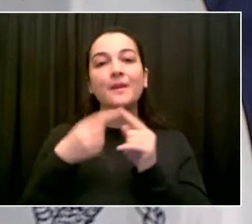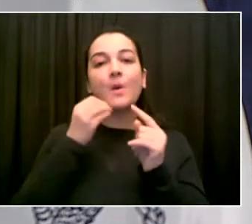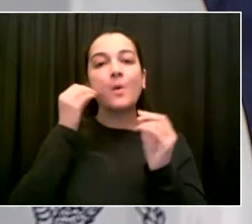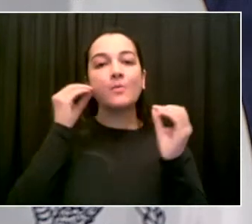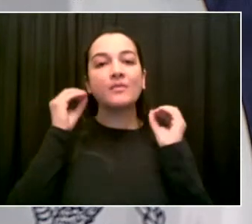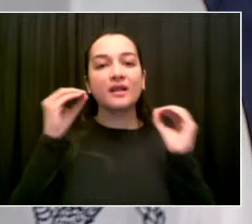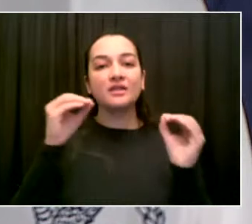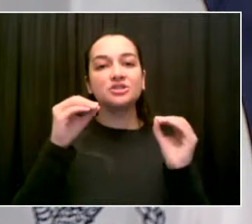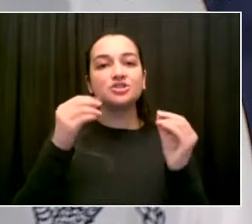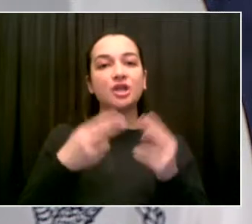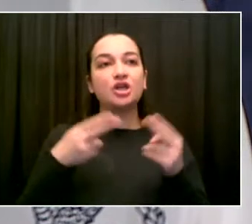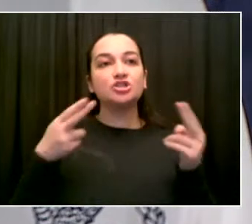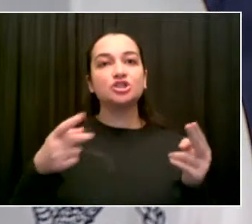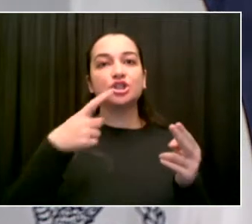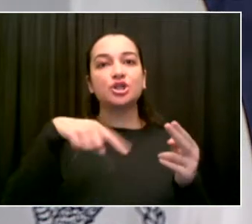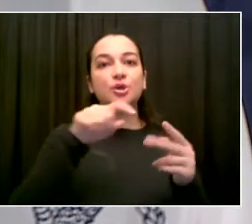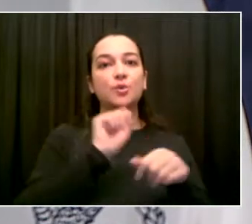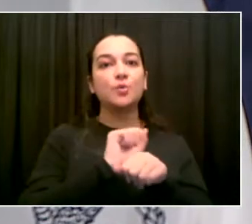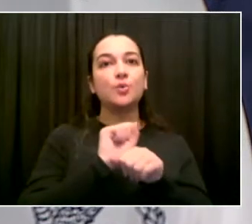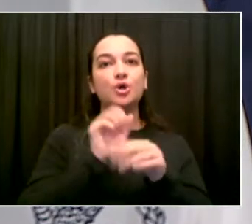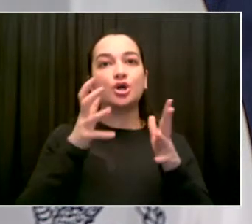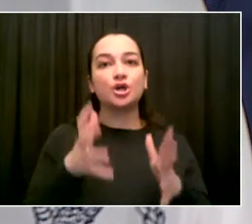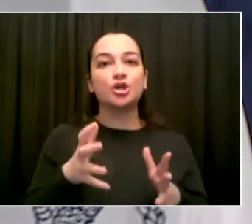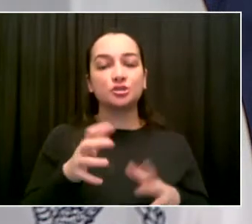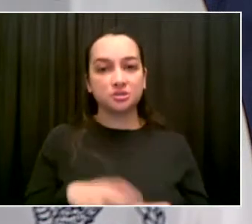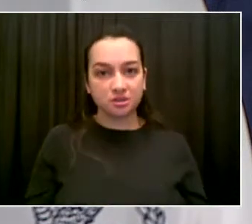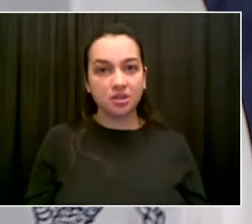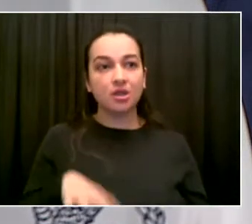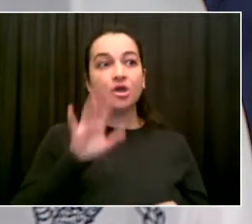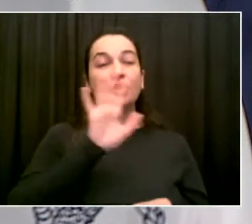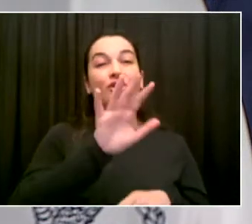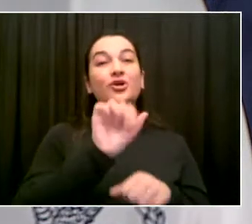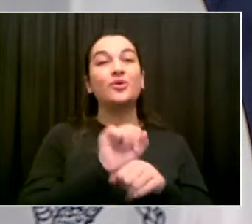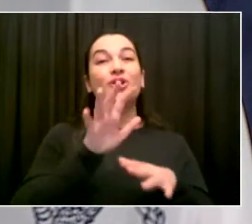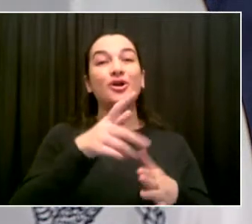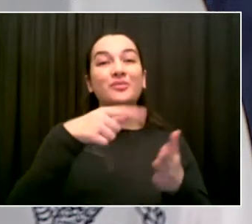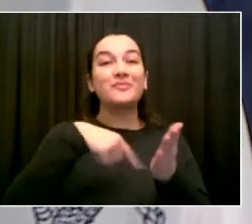living is as high as it is in New York. So I was just wondering,